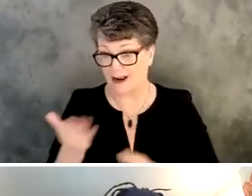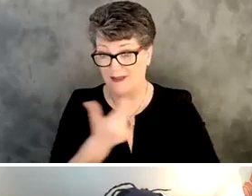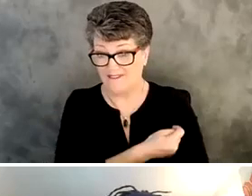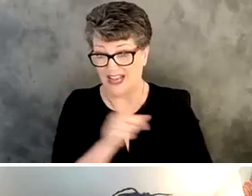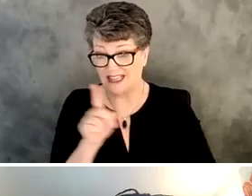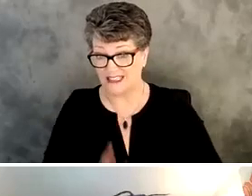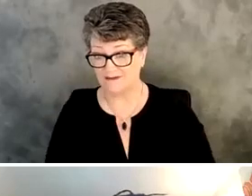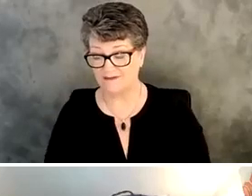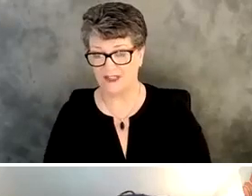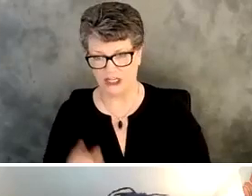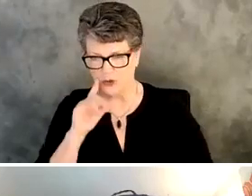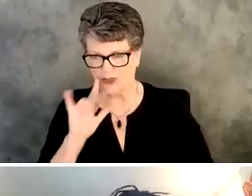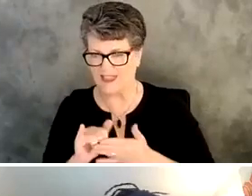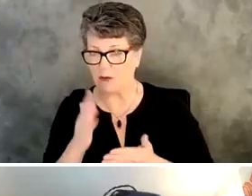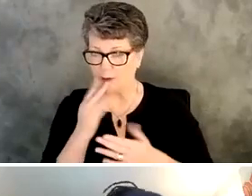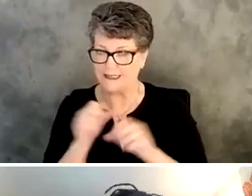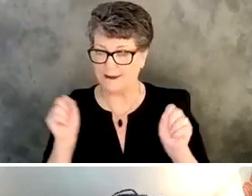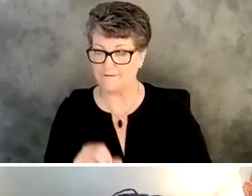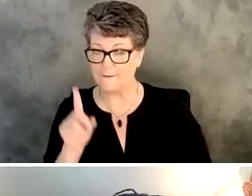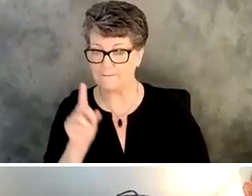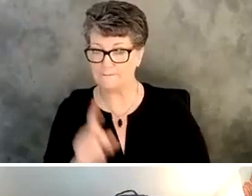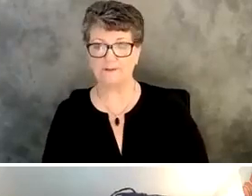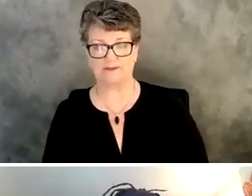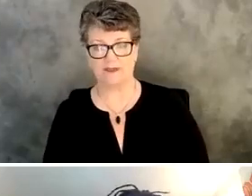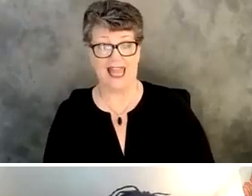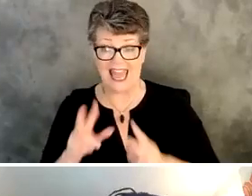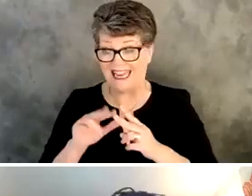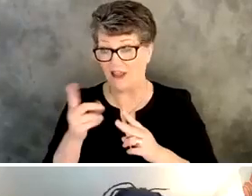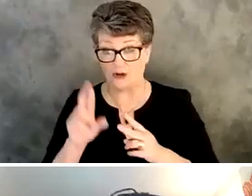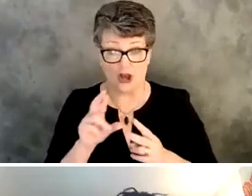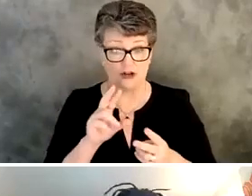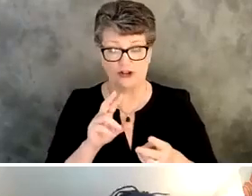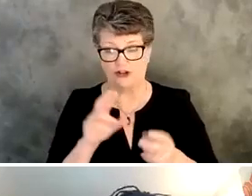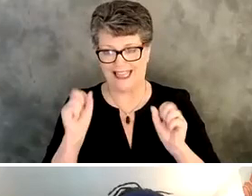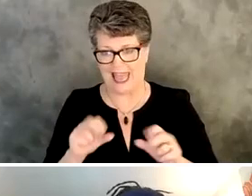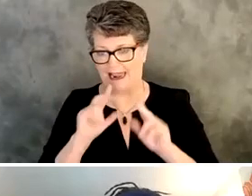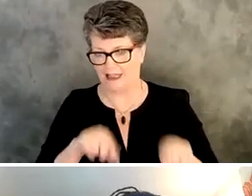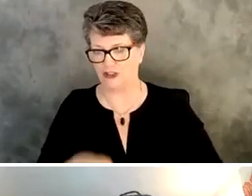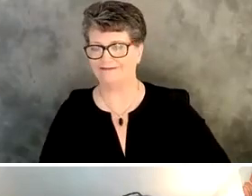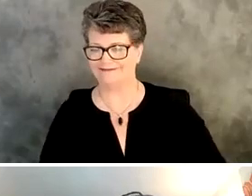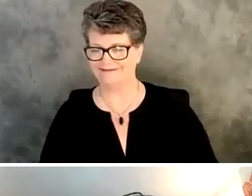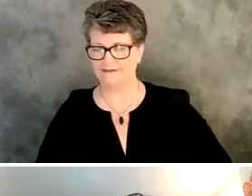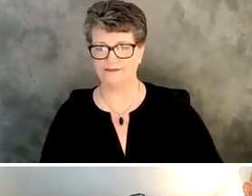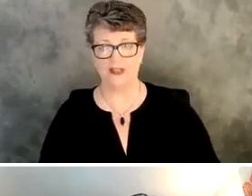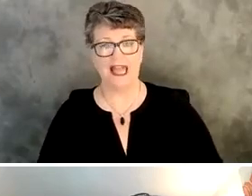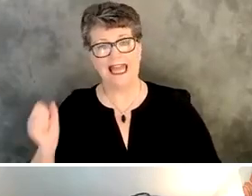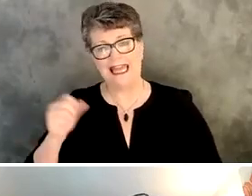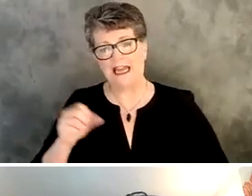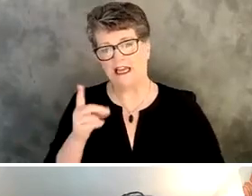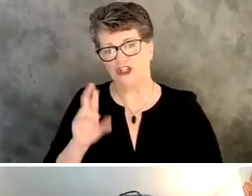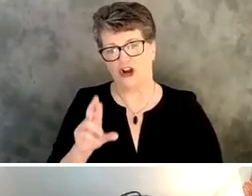for him? Do you think that that would be a safe option? And either doctor can answer this. Yeah, you know,